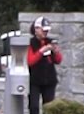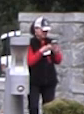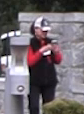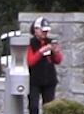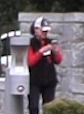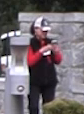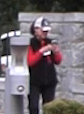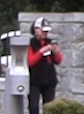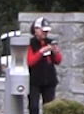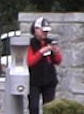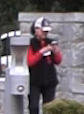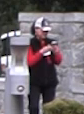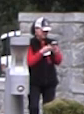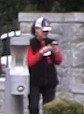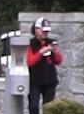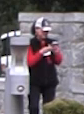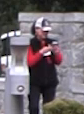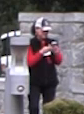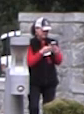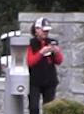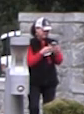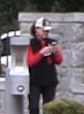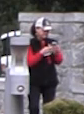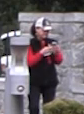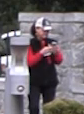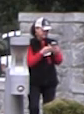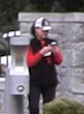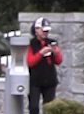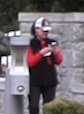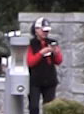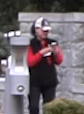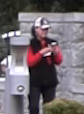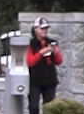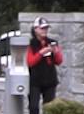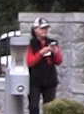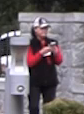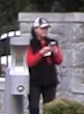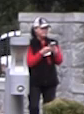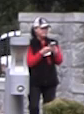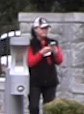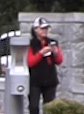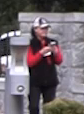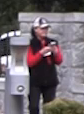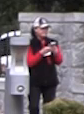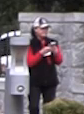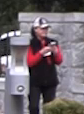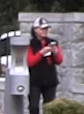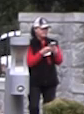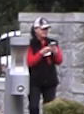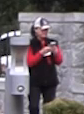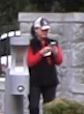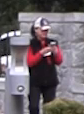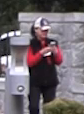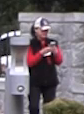We honor and thank Specialist Desmond Campbell for his service. Presenting the wreath in his honor today was